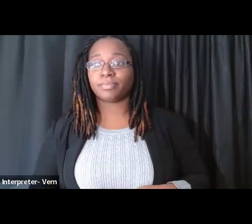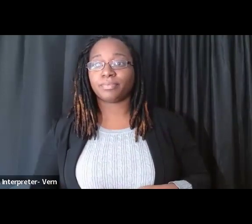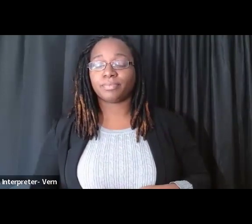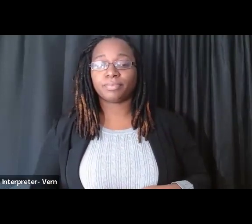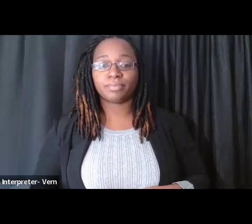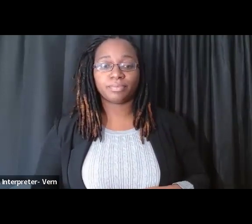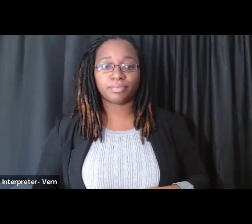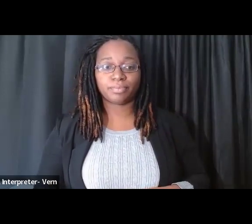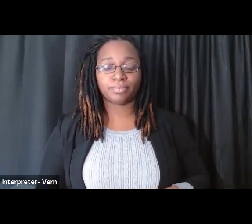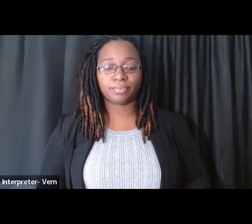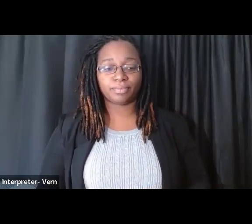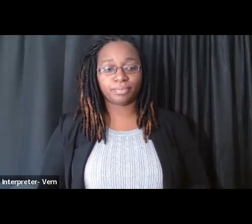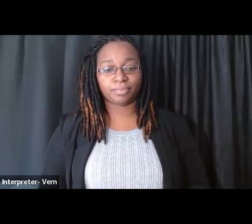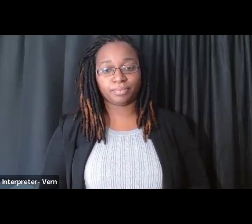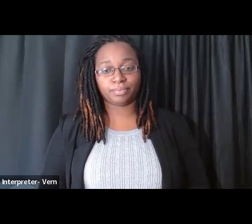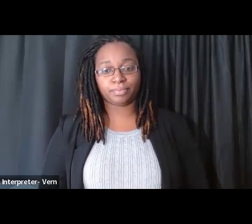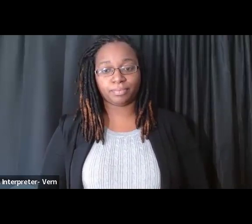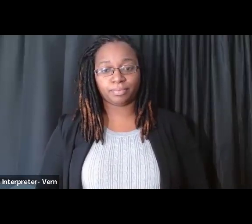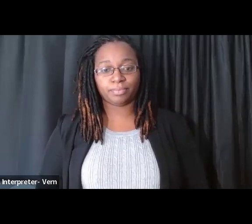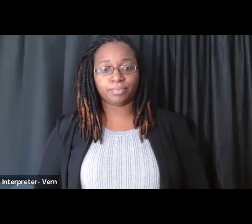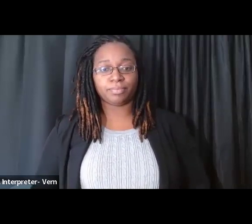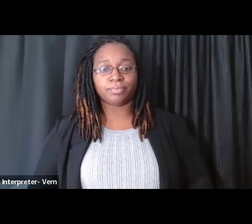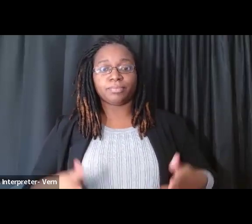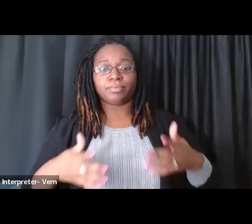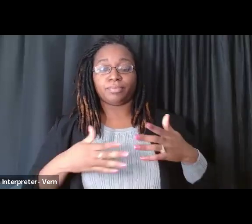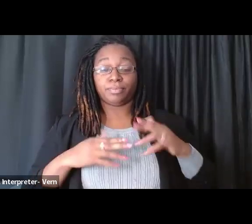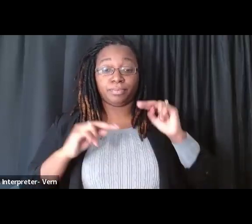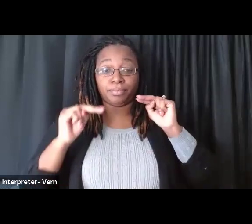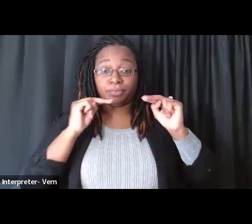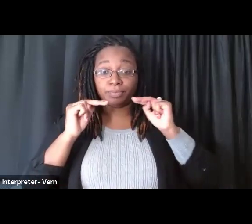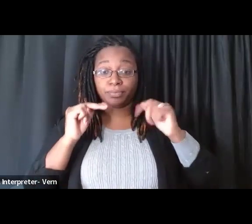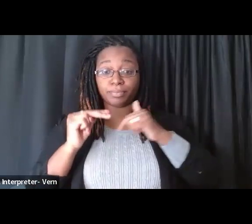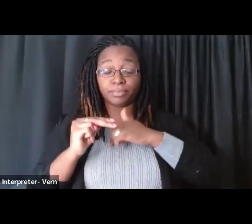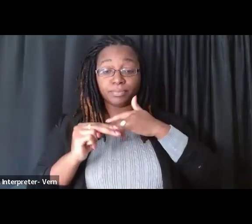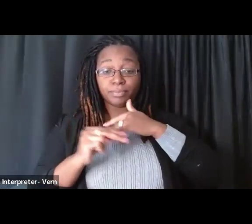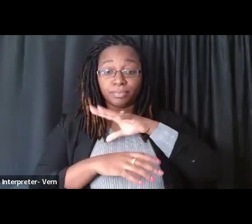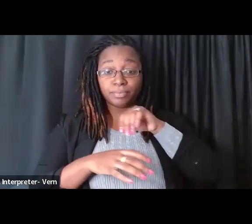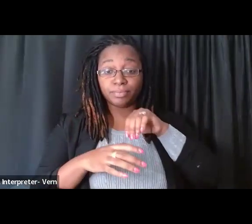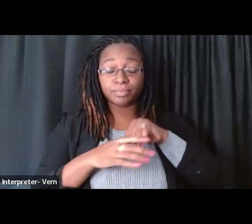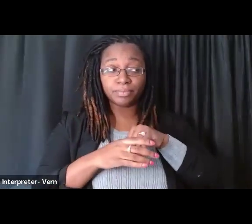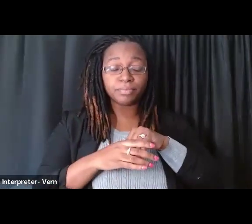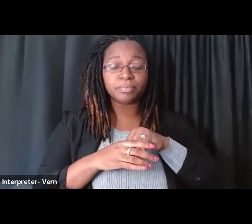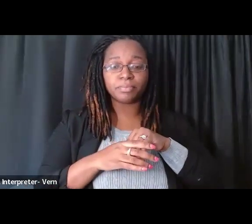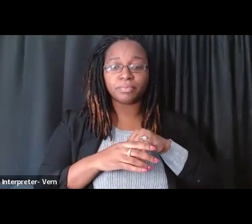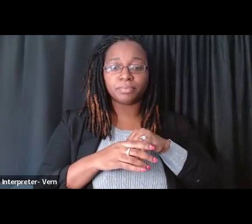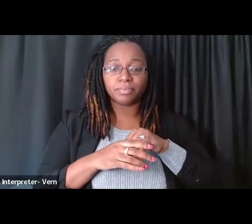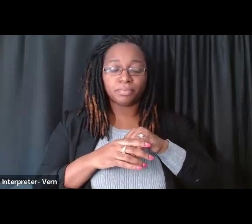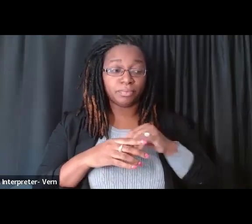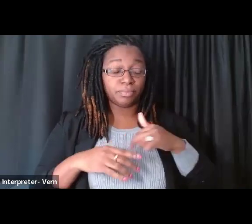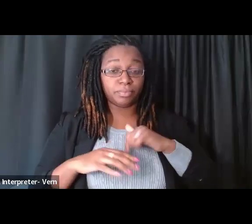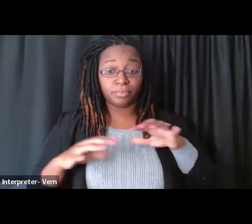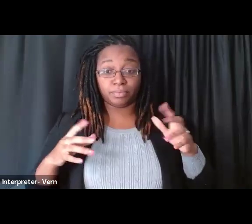I'll start here. The negotiations that we engage in as people,